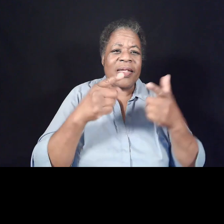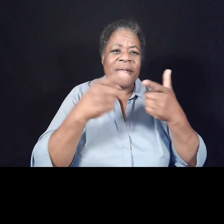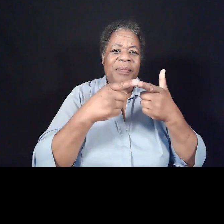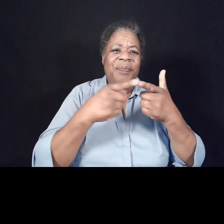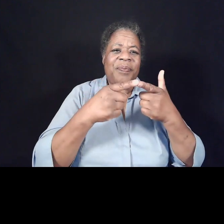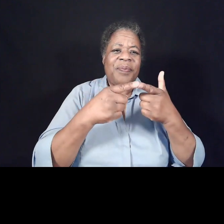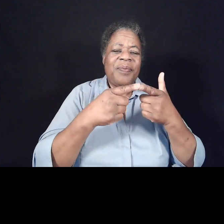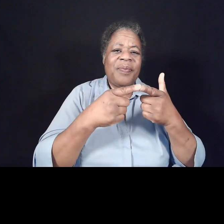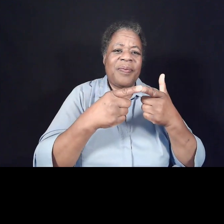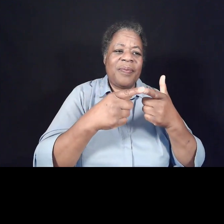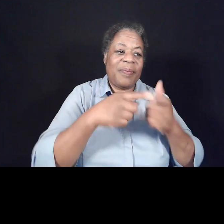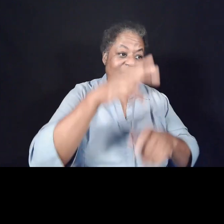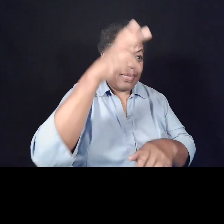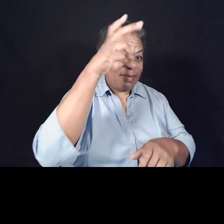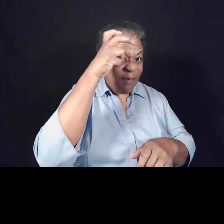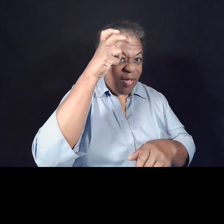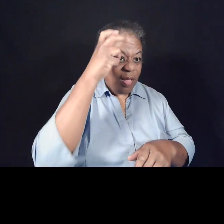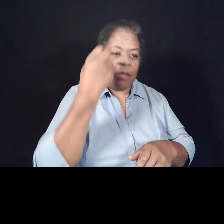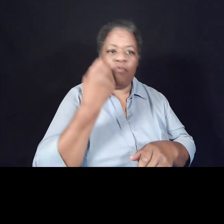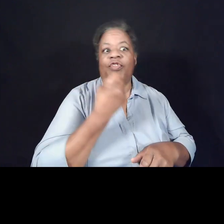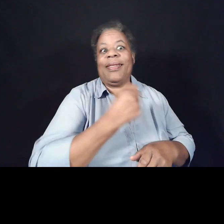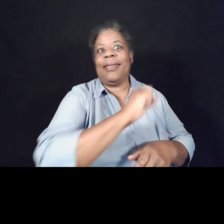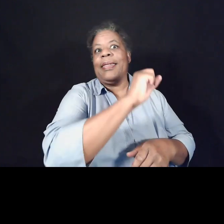2, resist the devil.